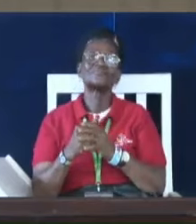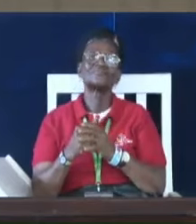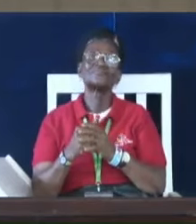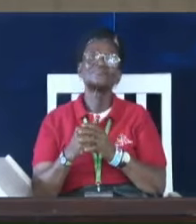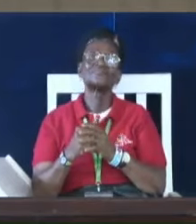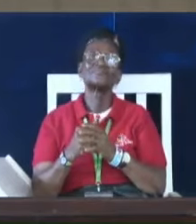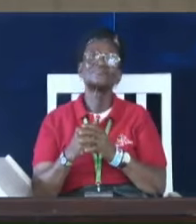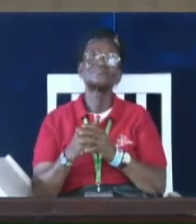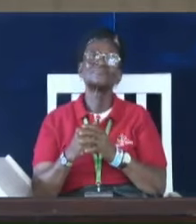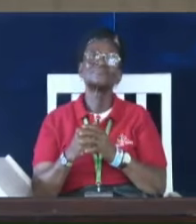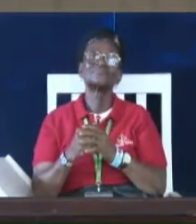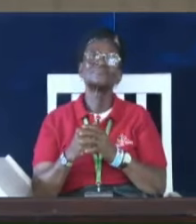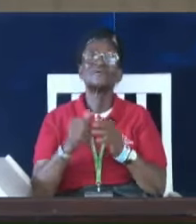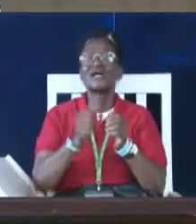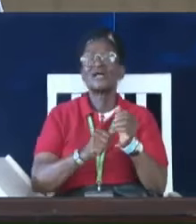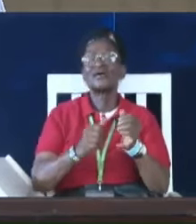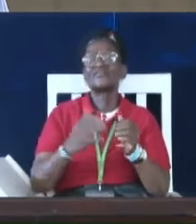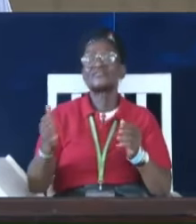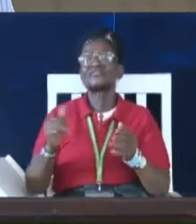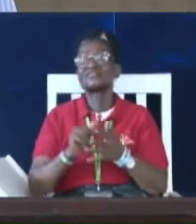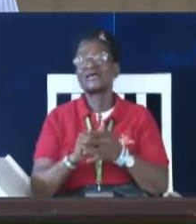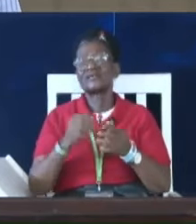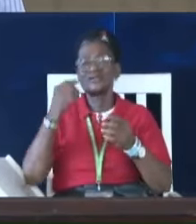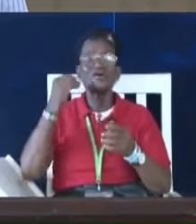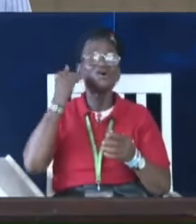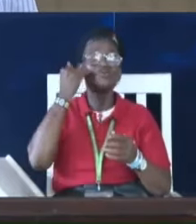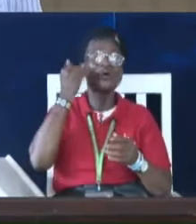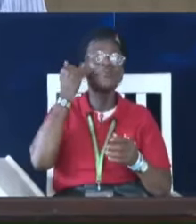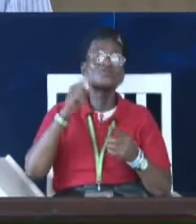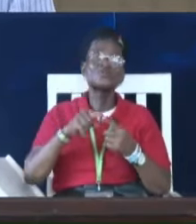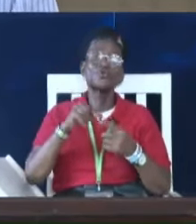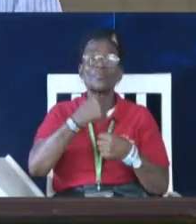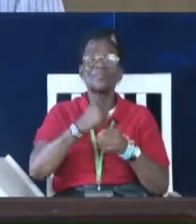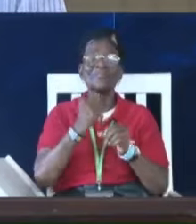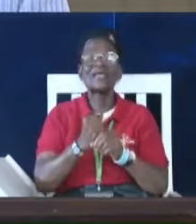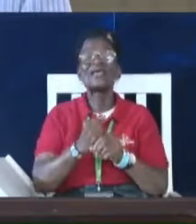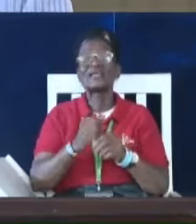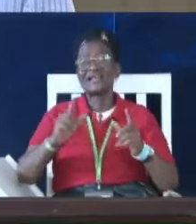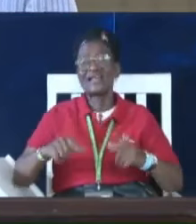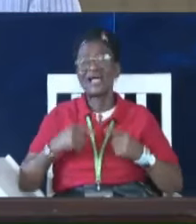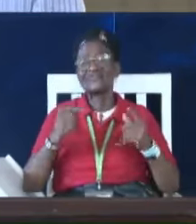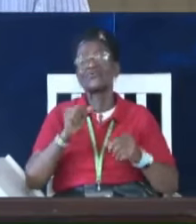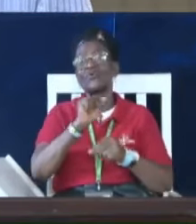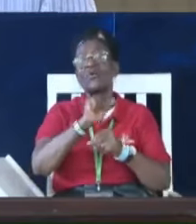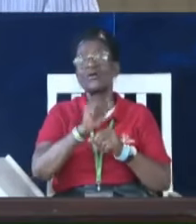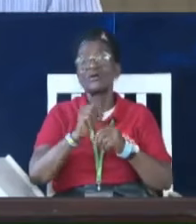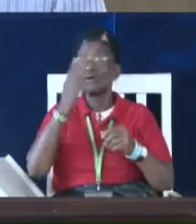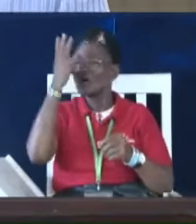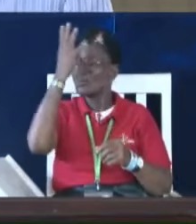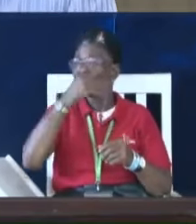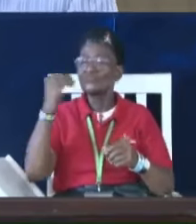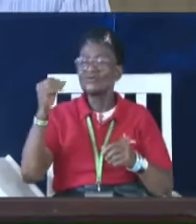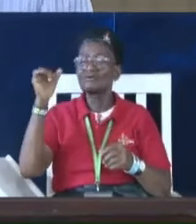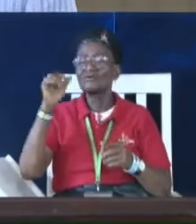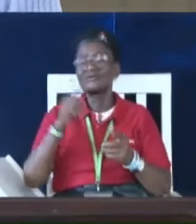having everything that's supposed to make life worth living. And then they look at